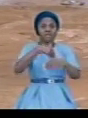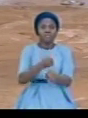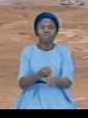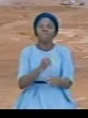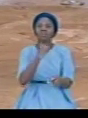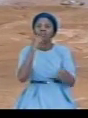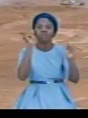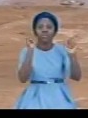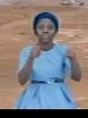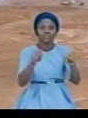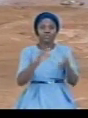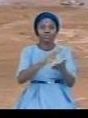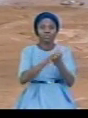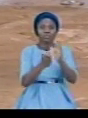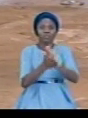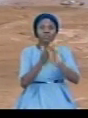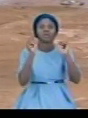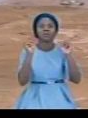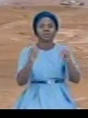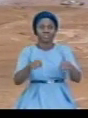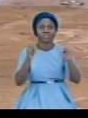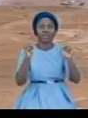He make impossibility.